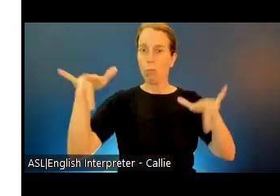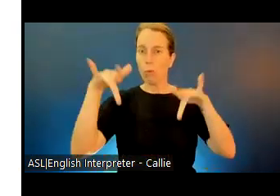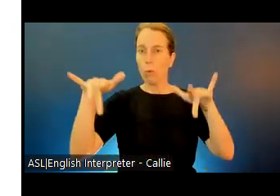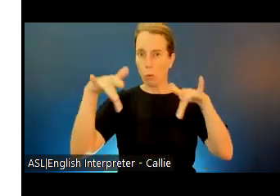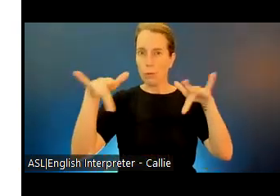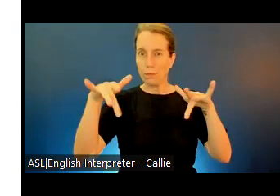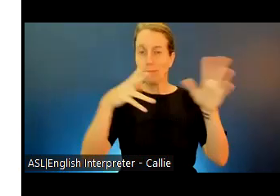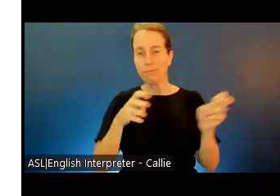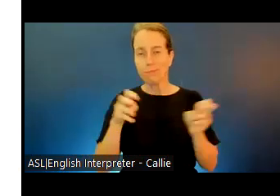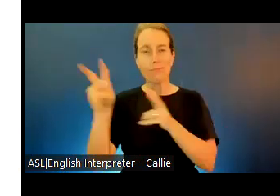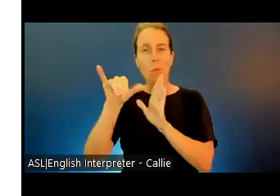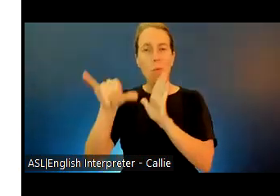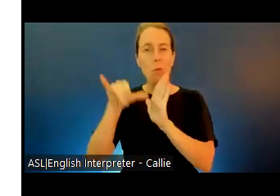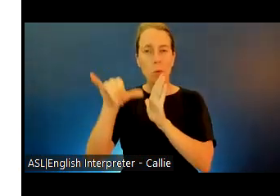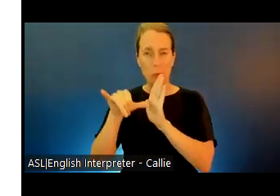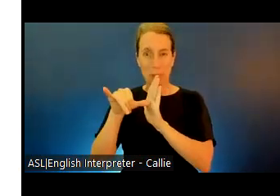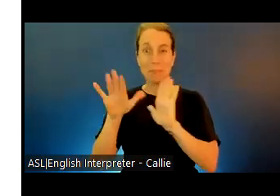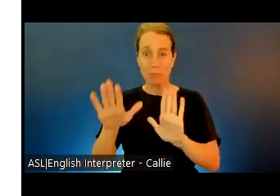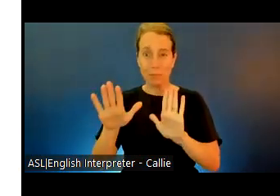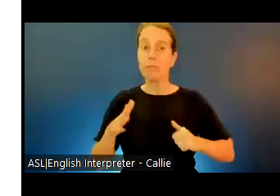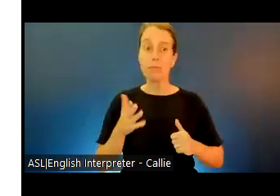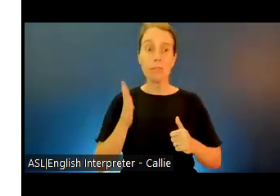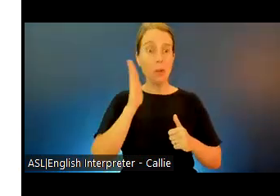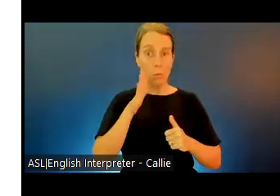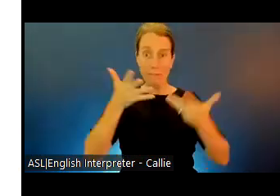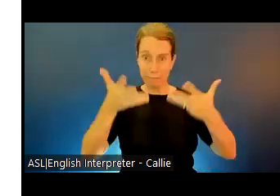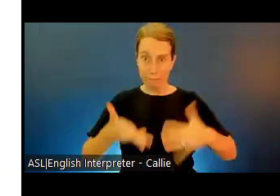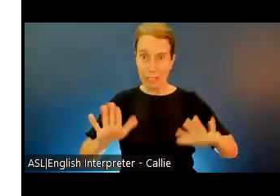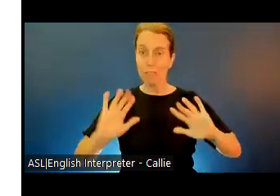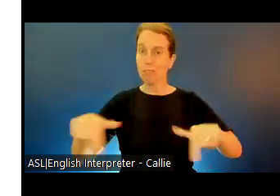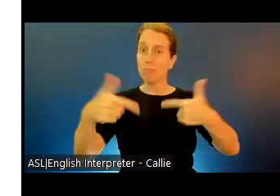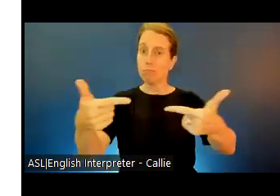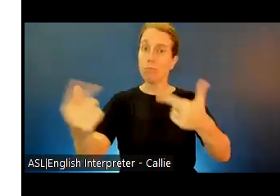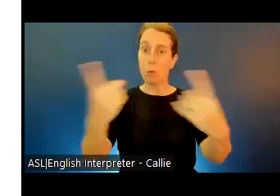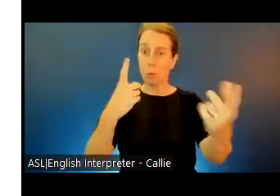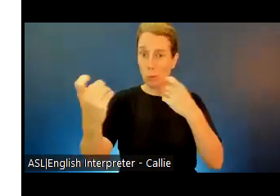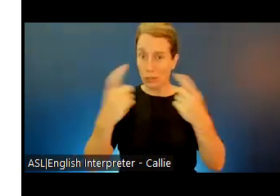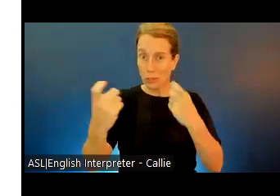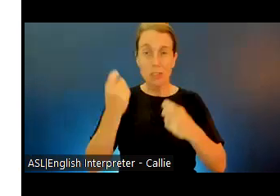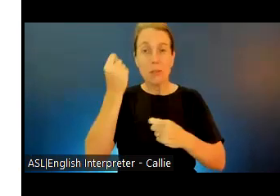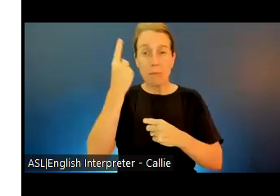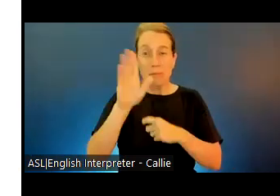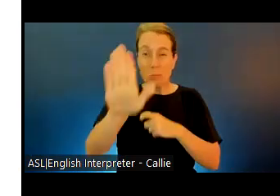make sure you do not share personal information as that would be made public.